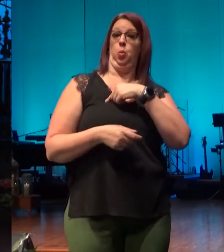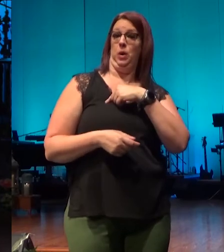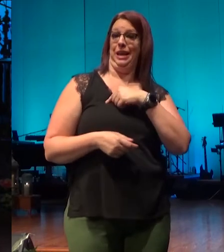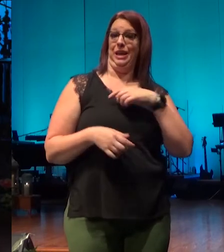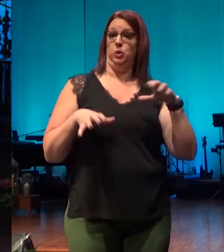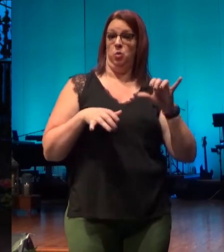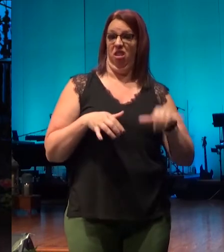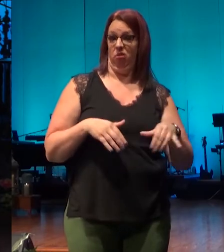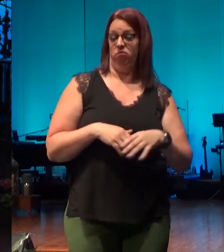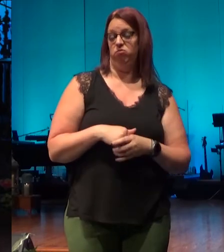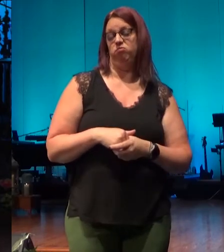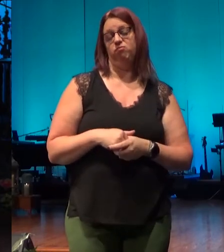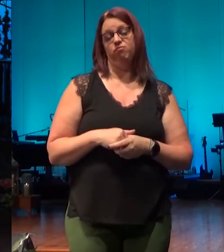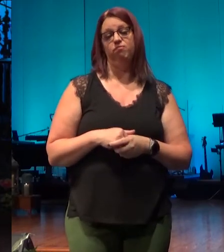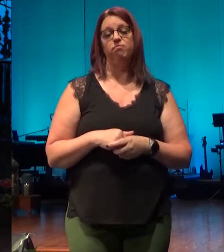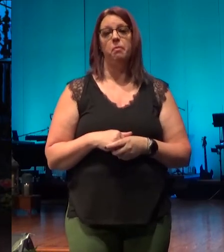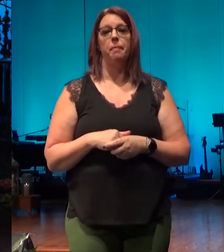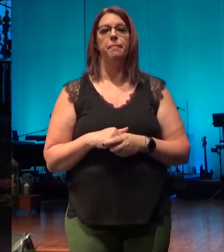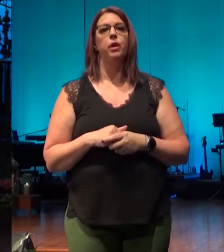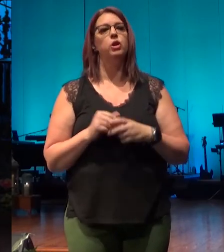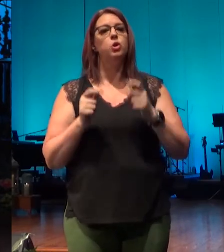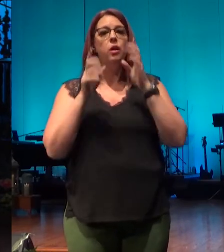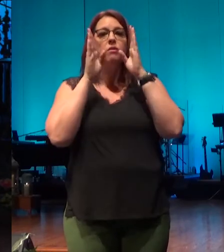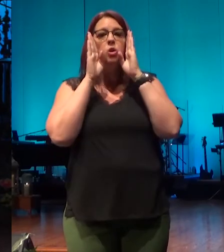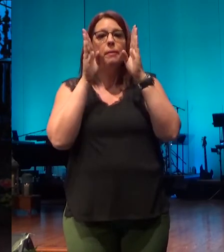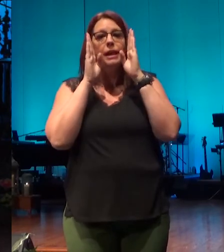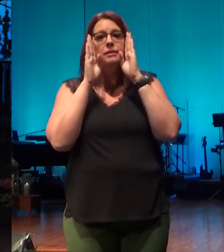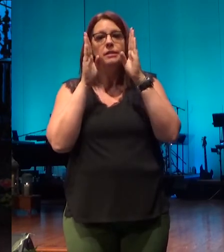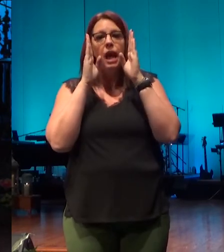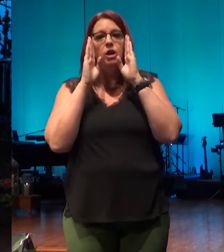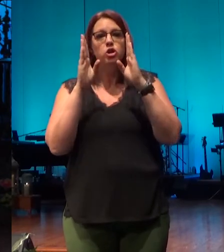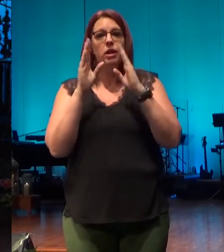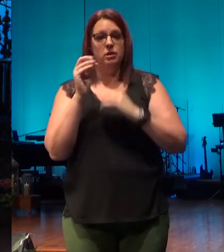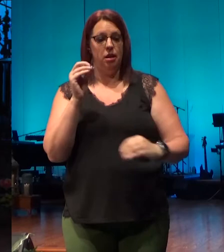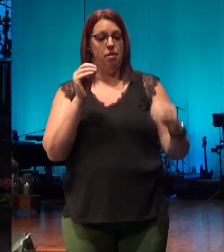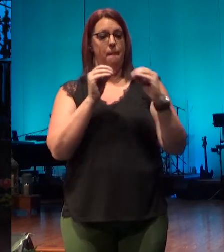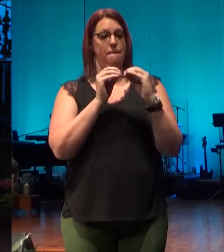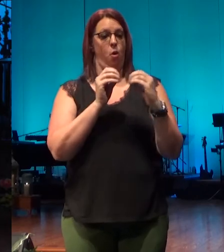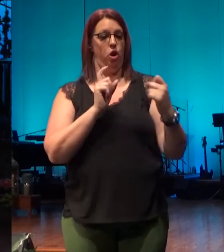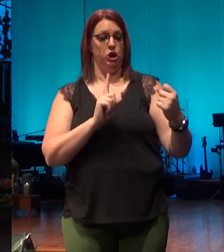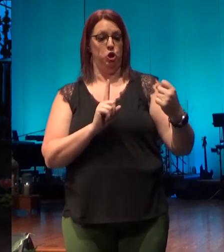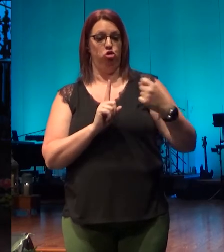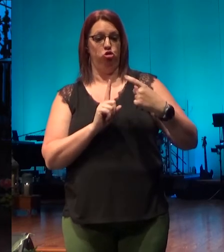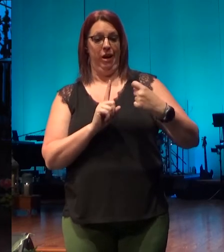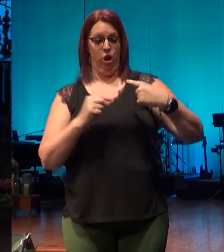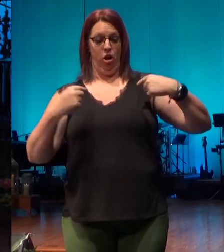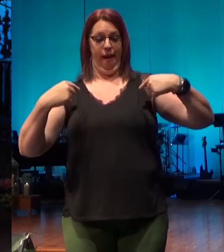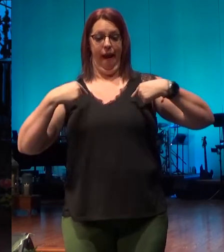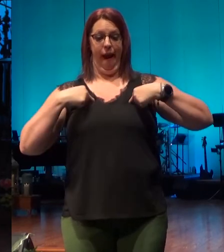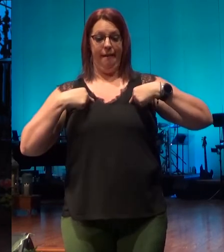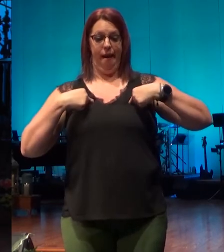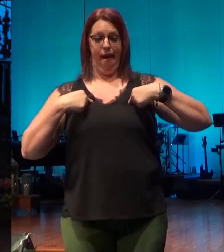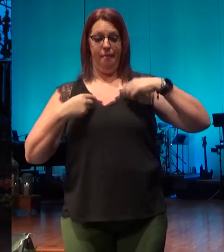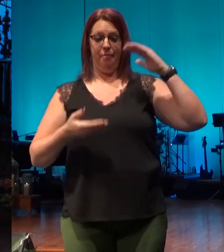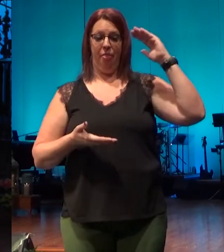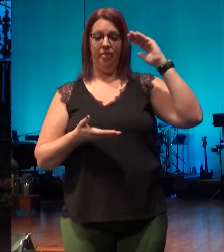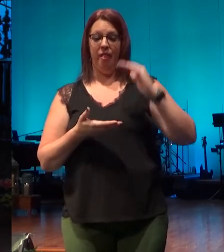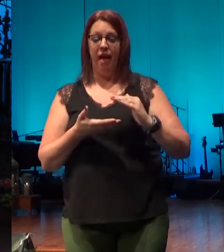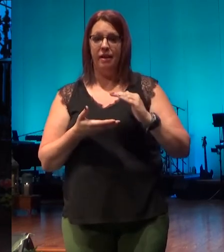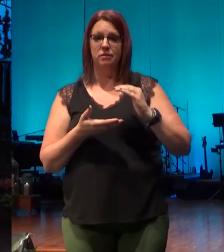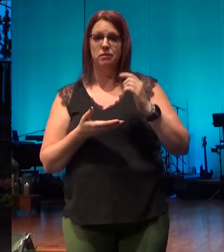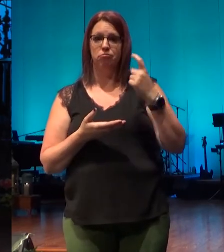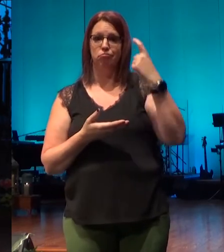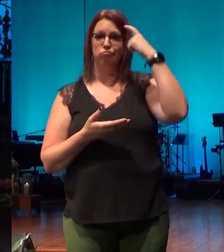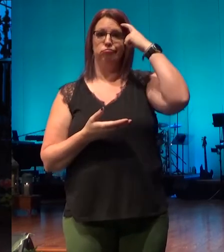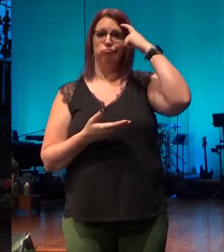people. So we get to pay attention to that. The more triggered I am, sometimes the less logical I am. The more